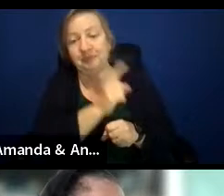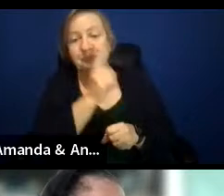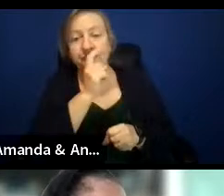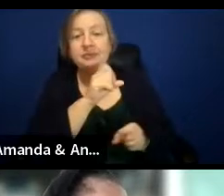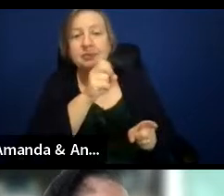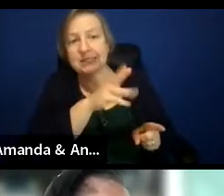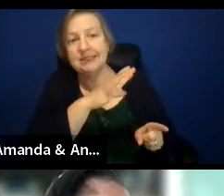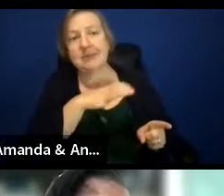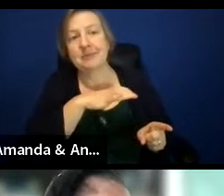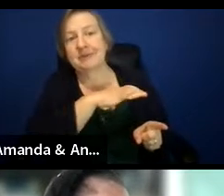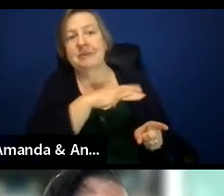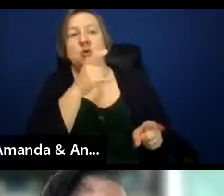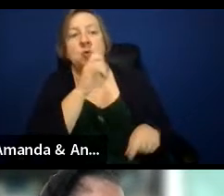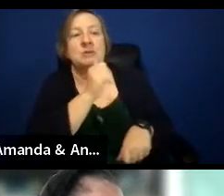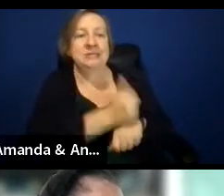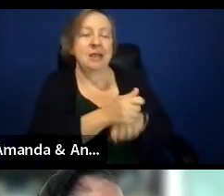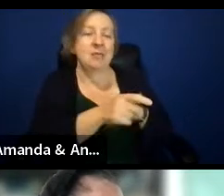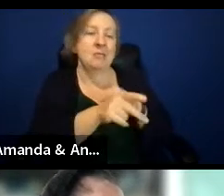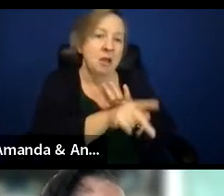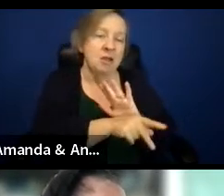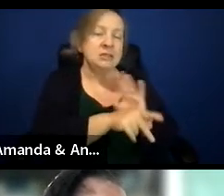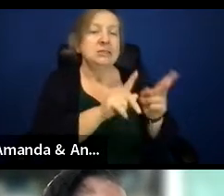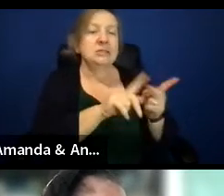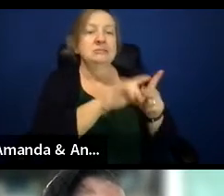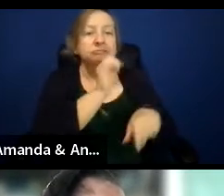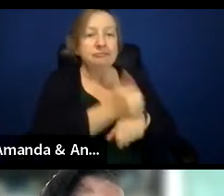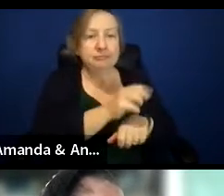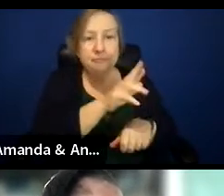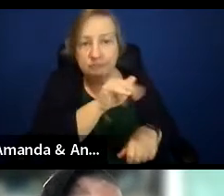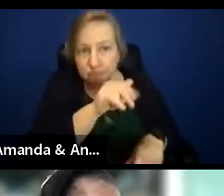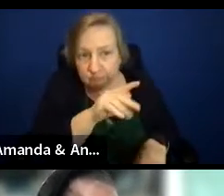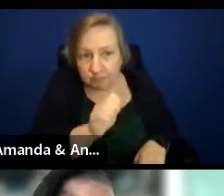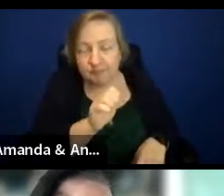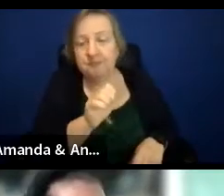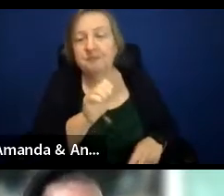the policies, the rates, and